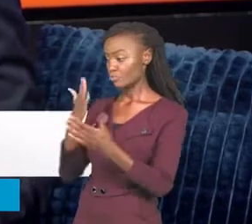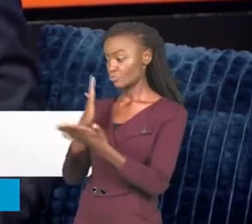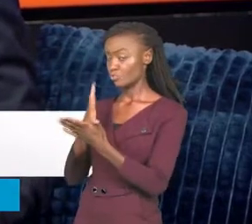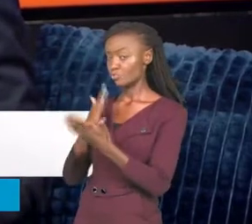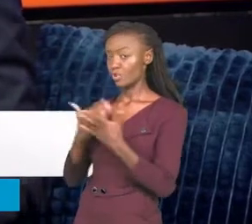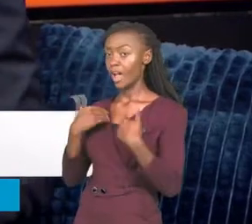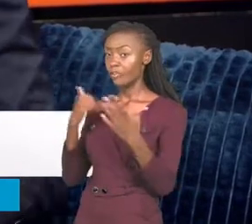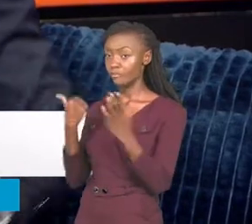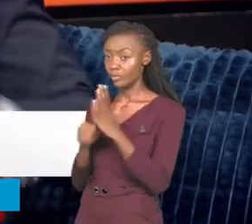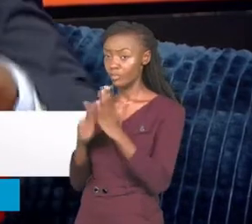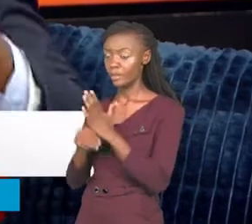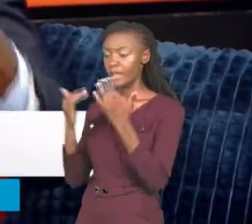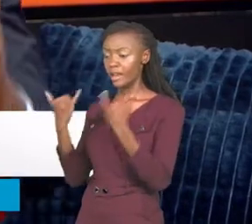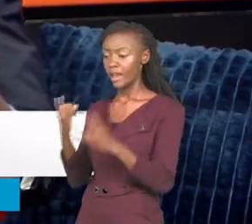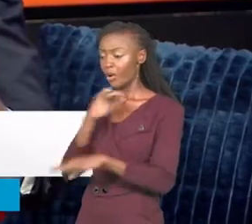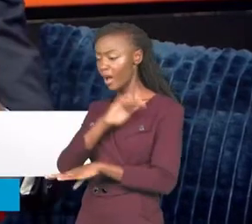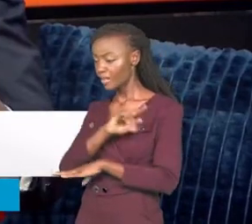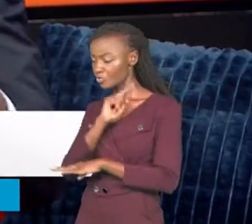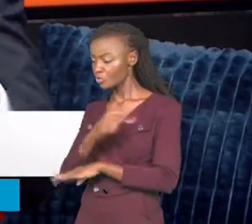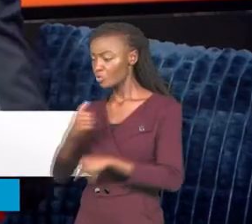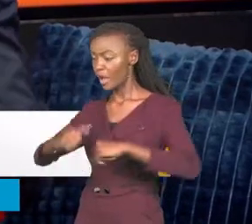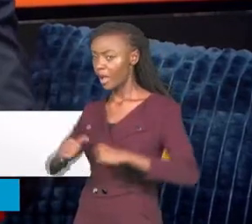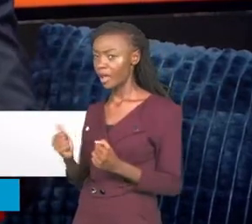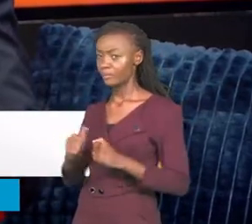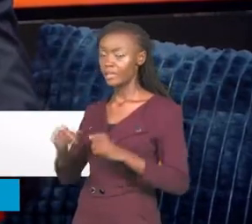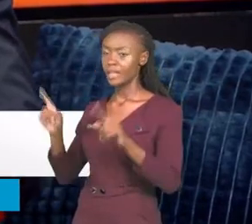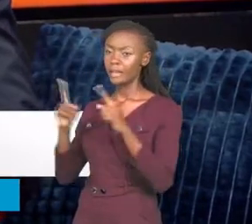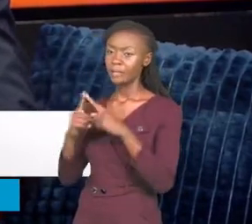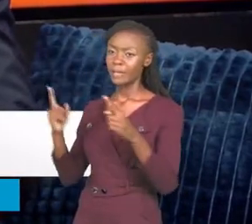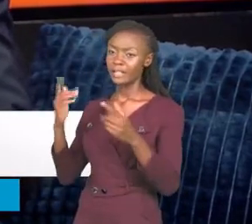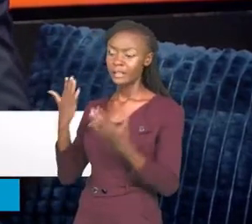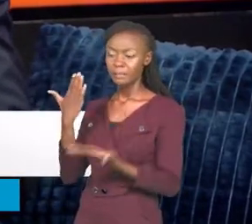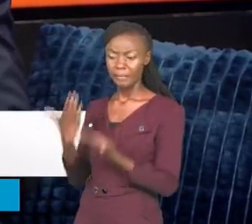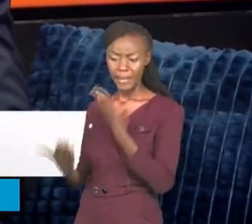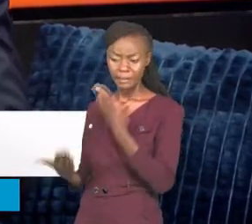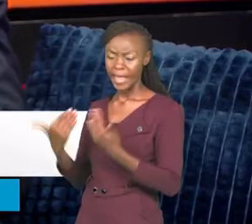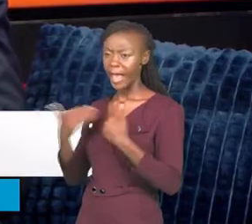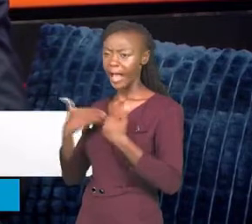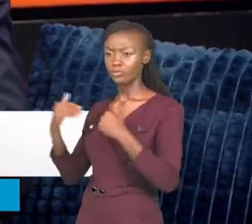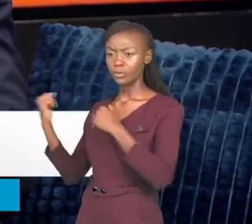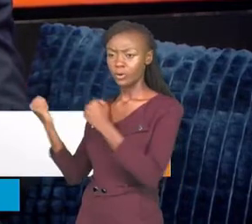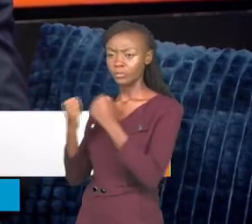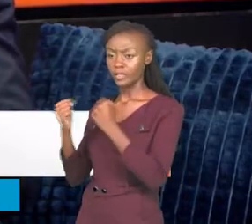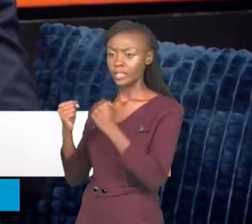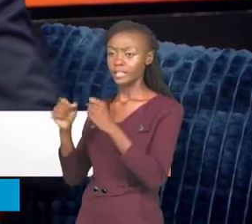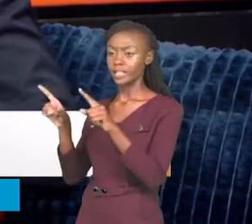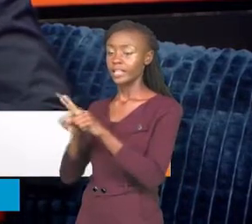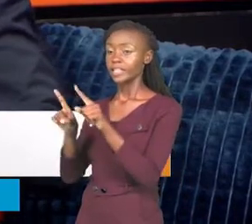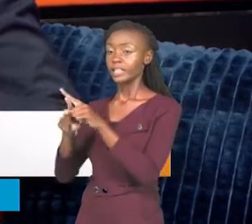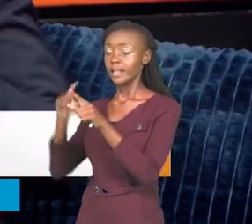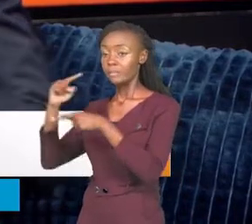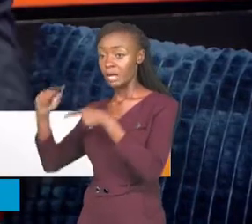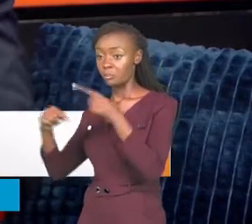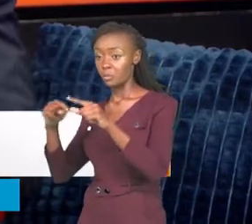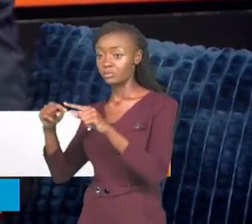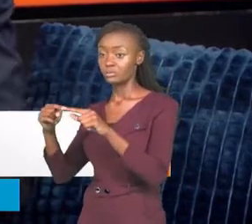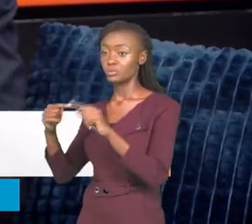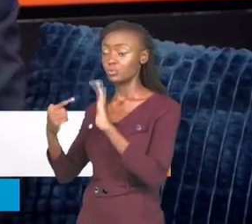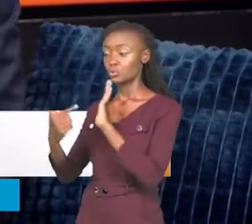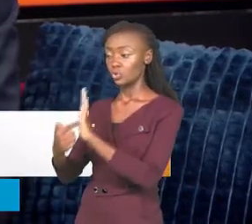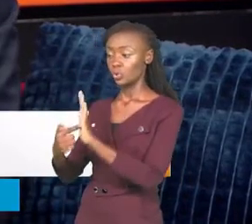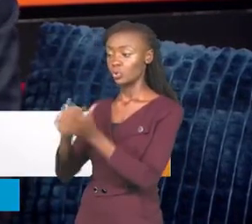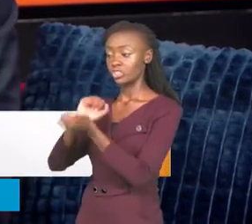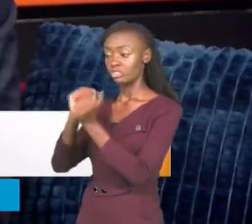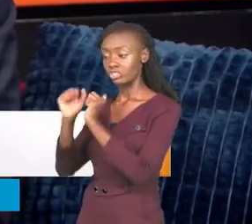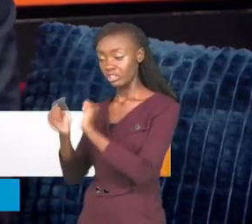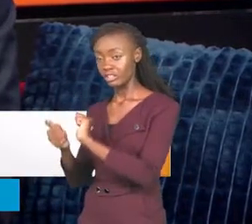not happy the fact that now we're reporting deaths, but still, is there confidence in terms of just trying to bring this sanity back in